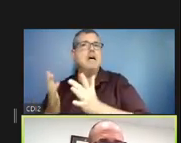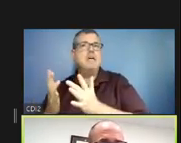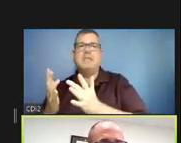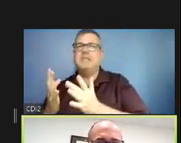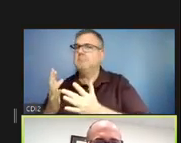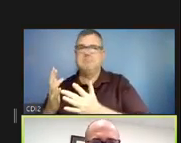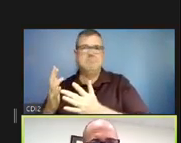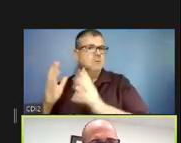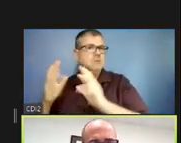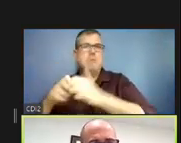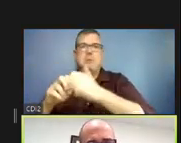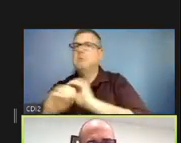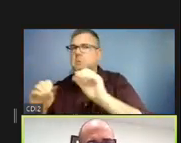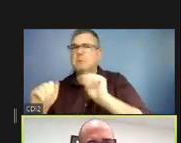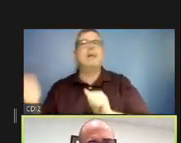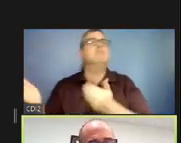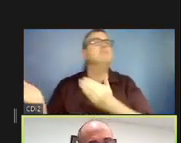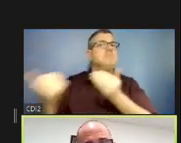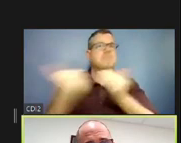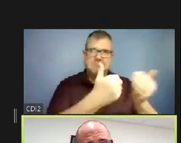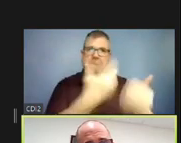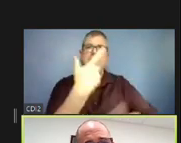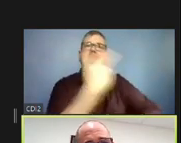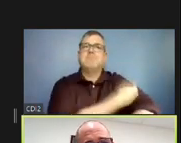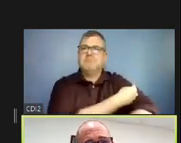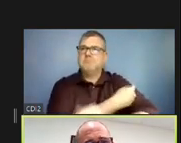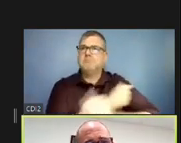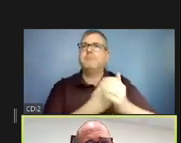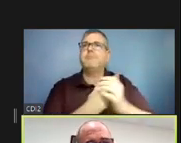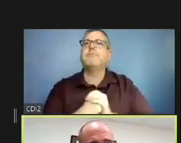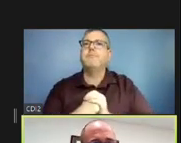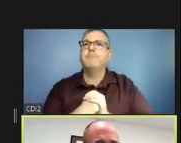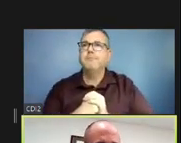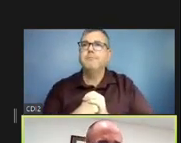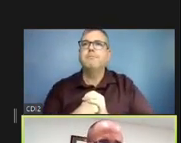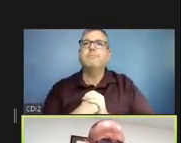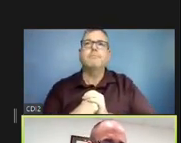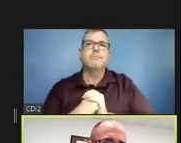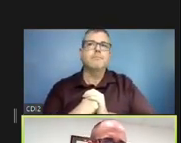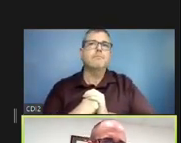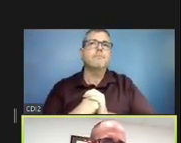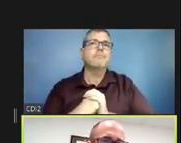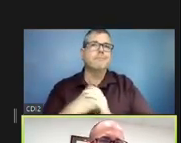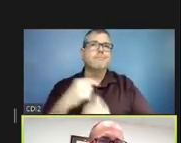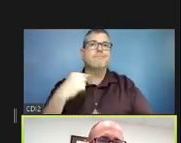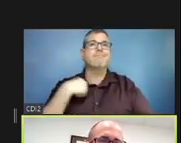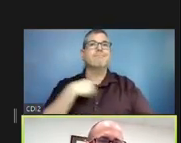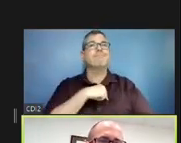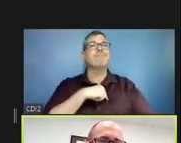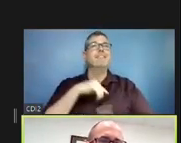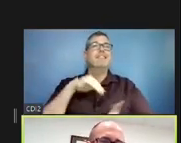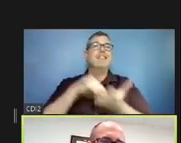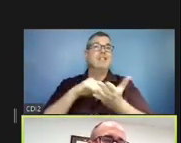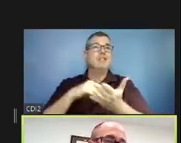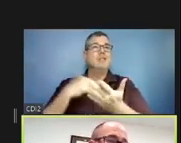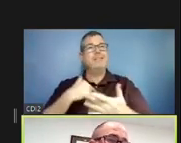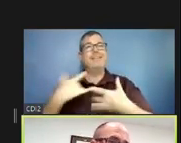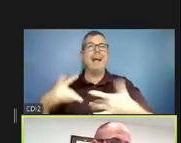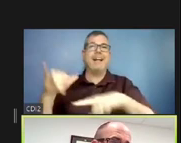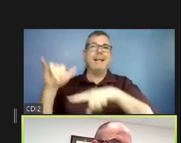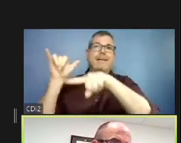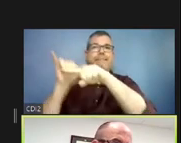use, words with a lot of syllables to make us sound smart. Contraindications, you'll hear that word. So the only